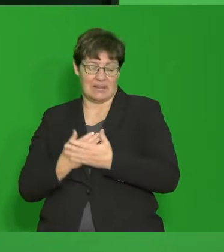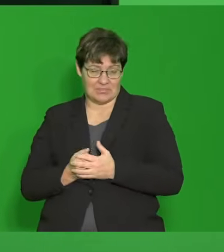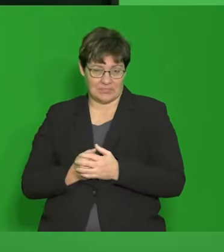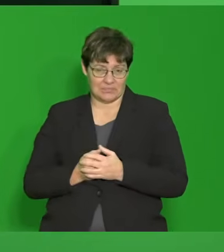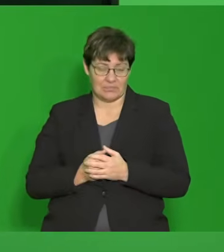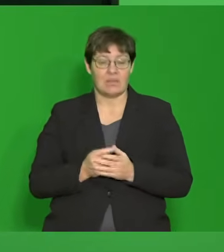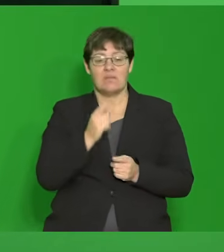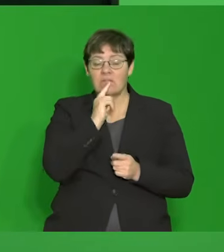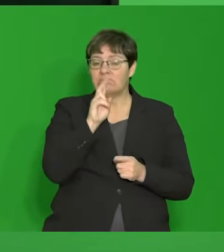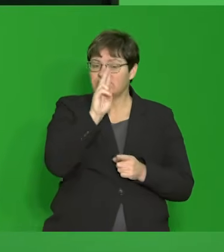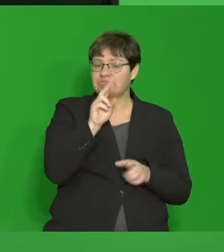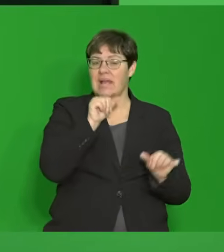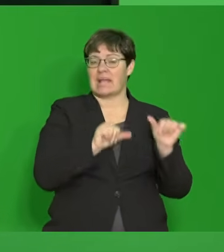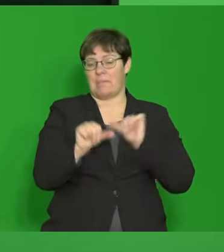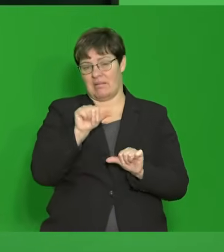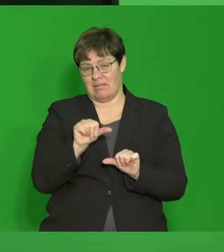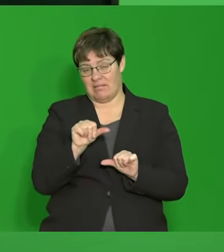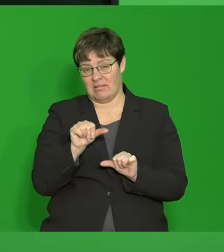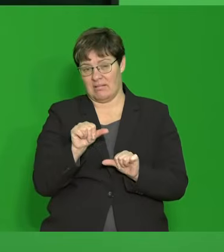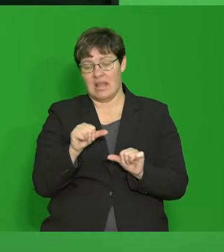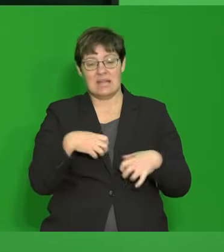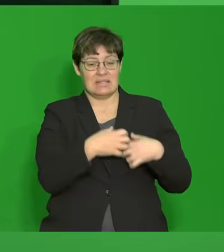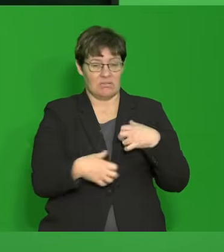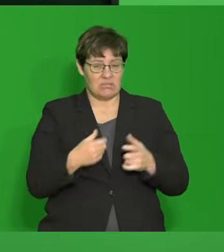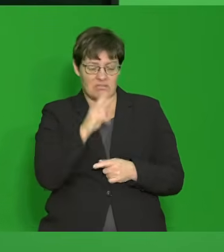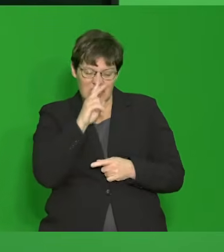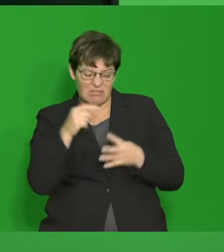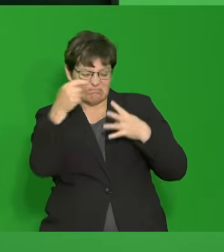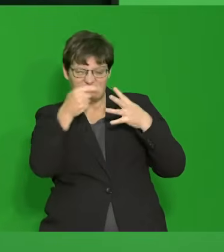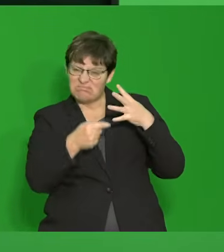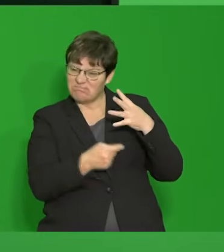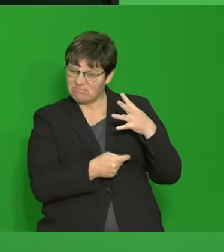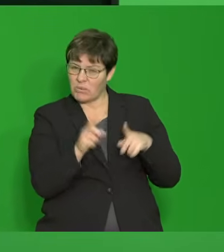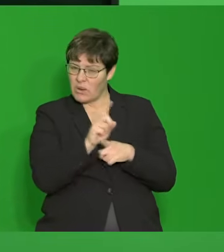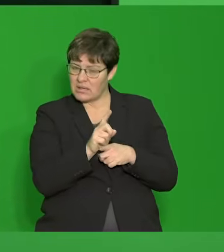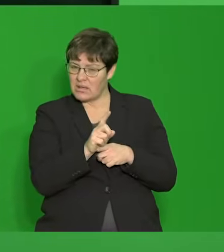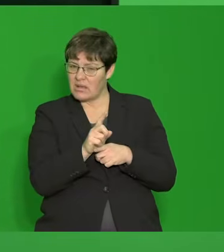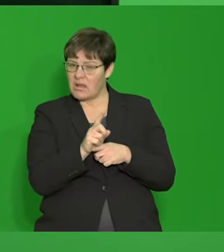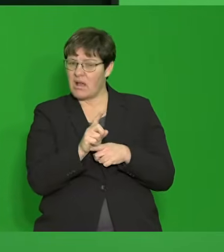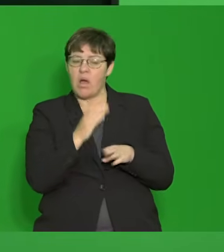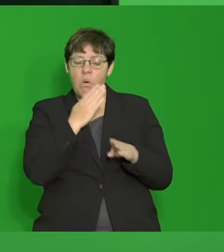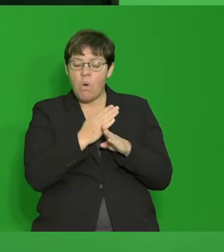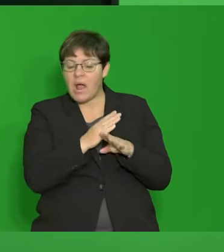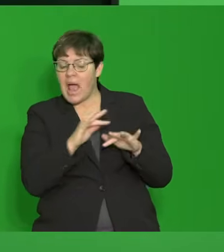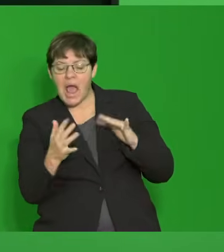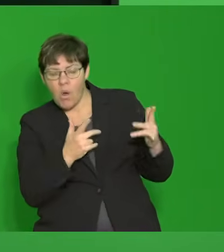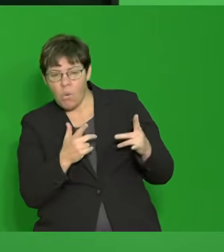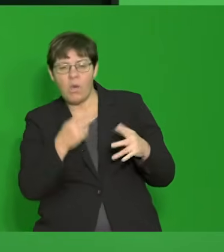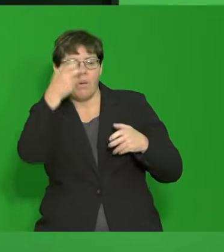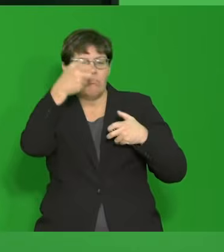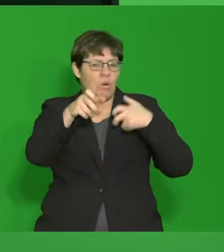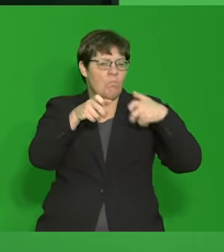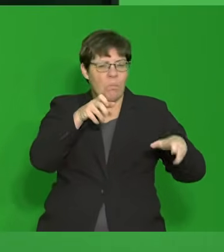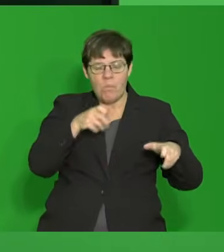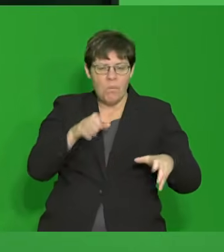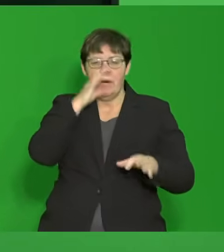into the process of chemical digestion and unpack what are the enzymes, what are the substrates they work on, and how they are broken up